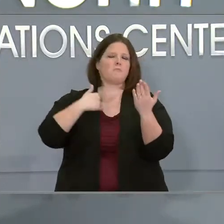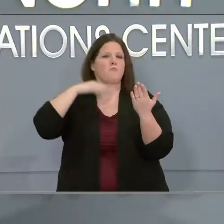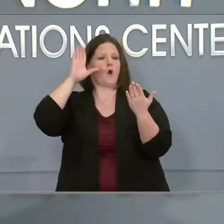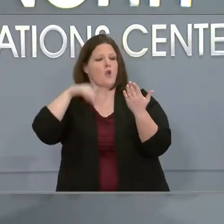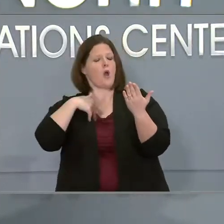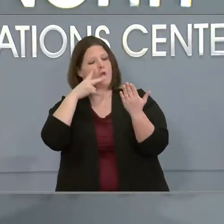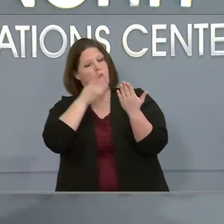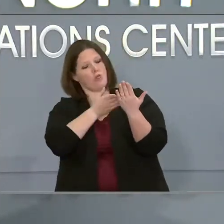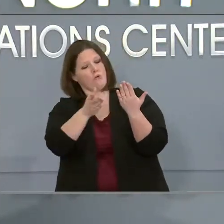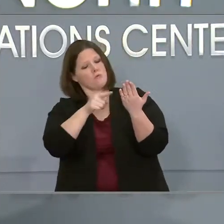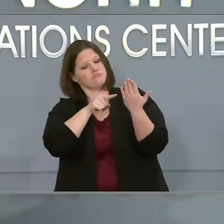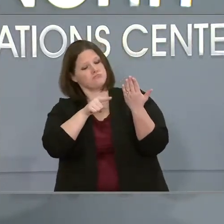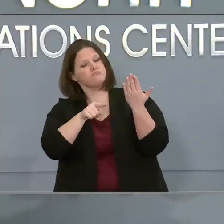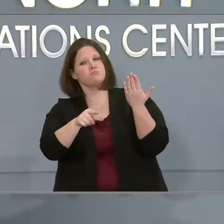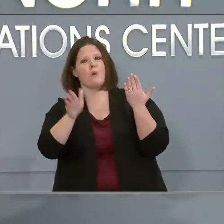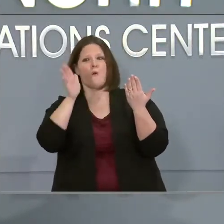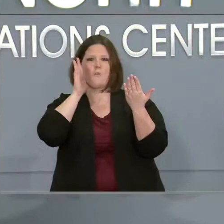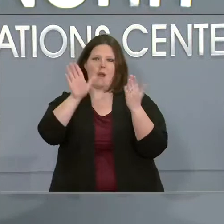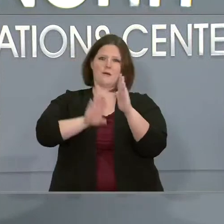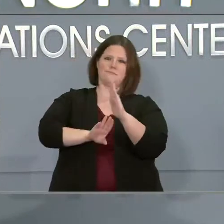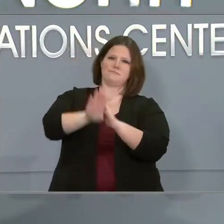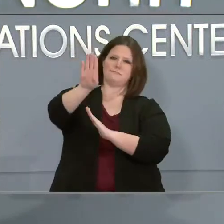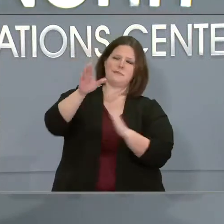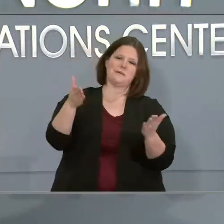continue to be successful in this state.